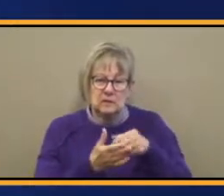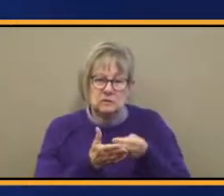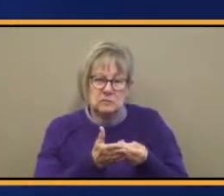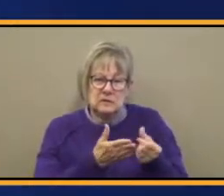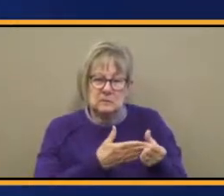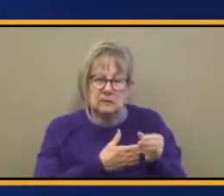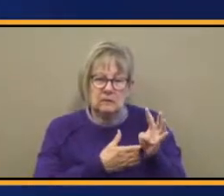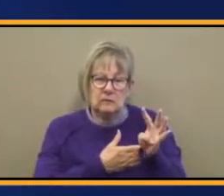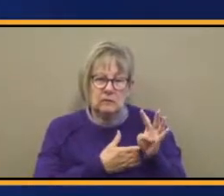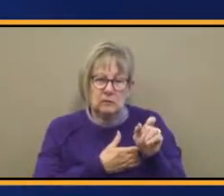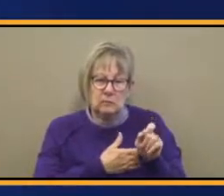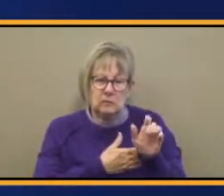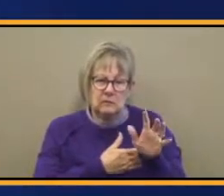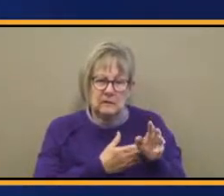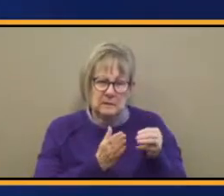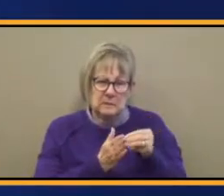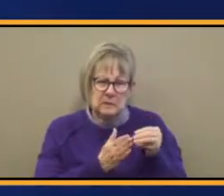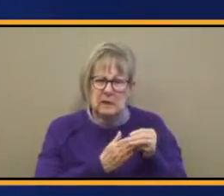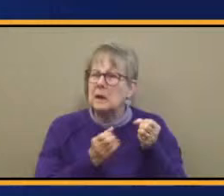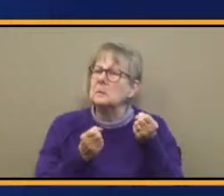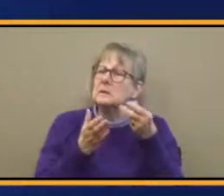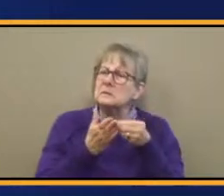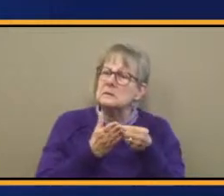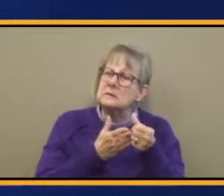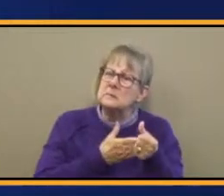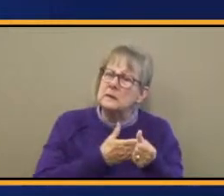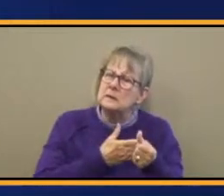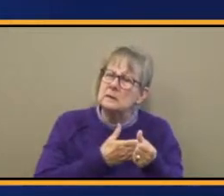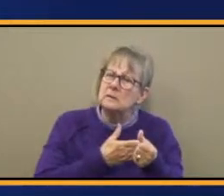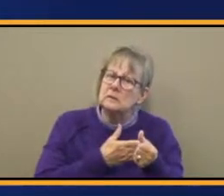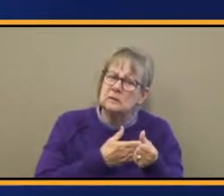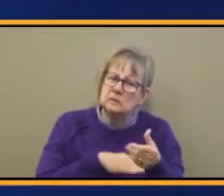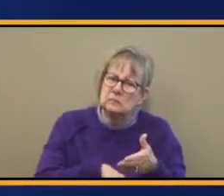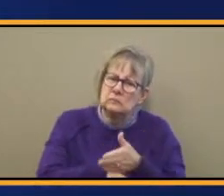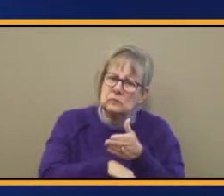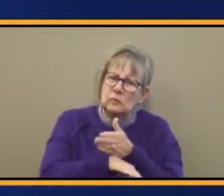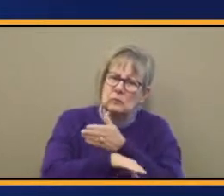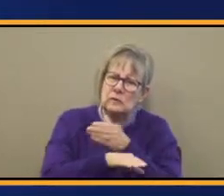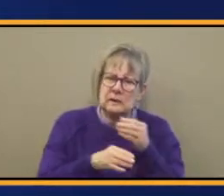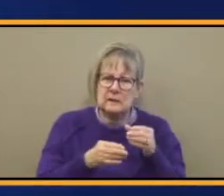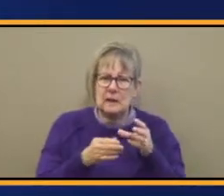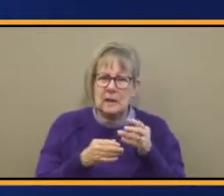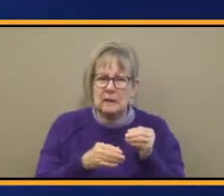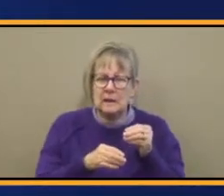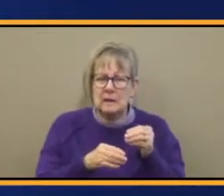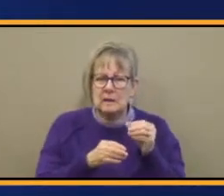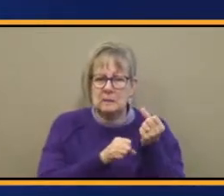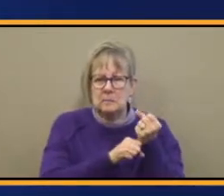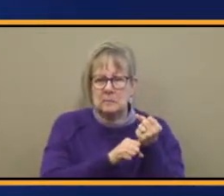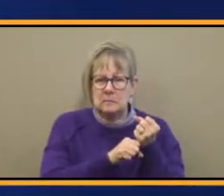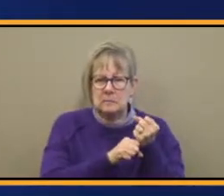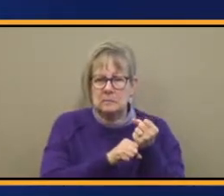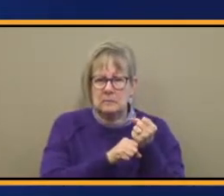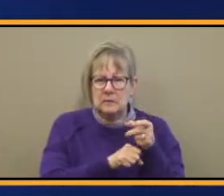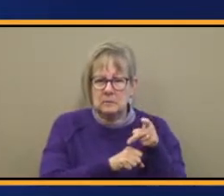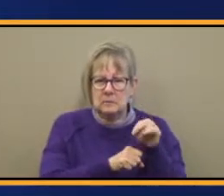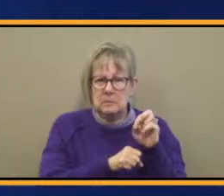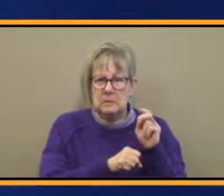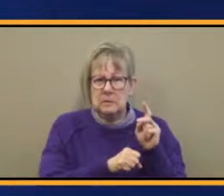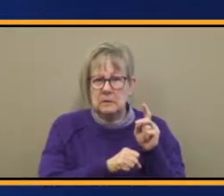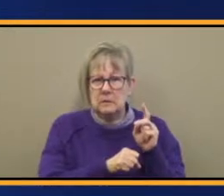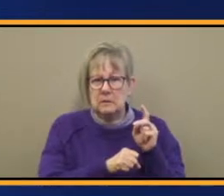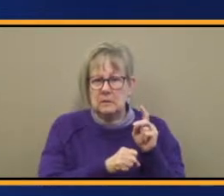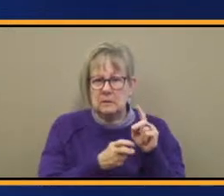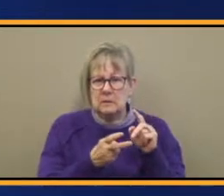$4 or $5 million. How much did we spend to re? I know that. On the 5 years TIP for the ballpark. Right, and